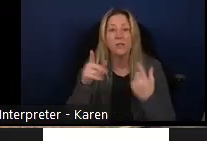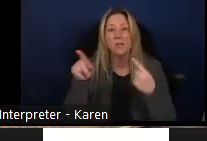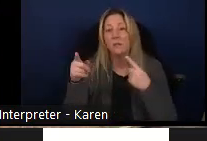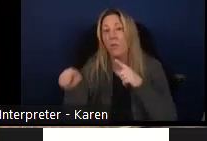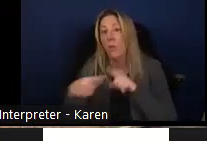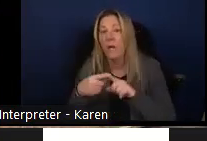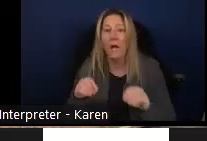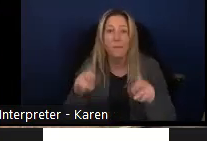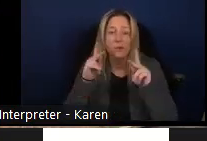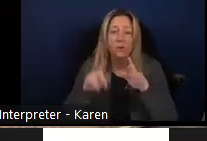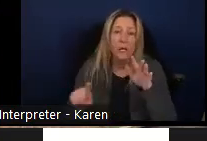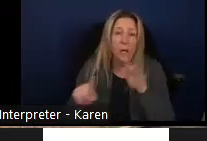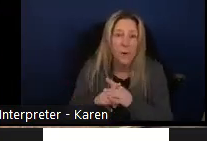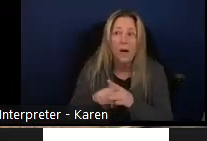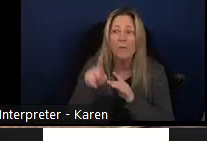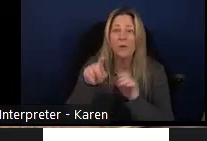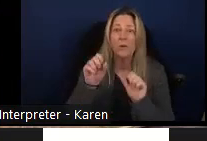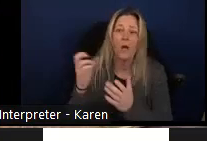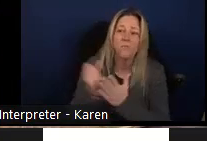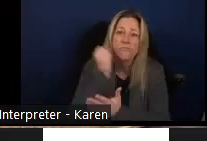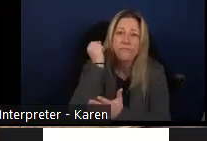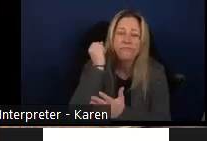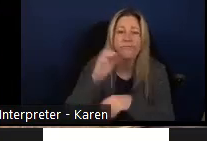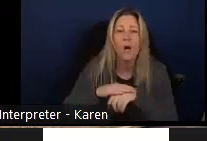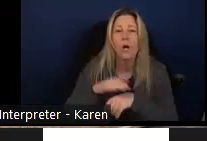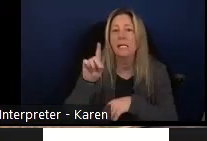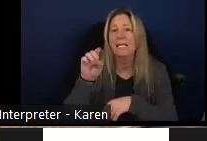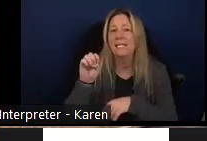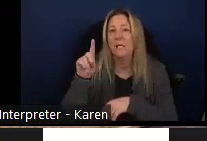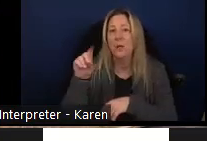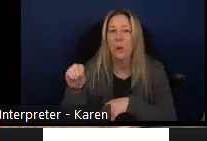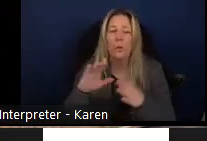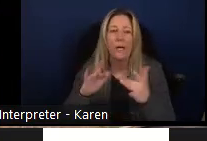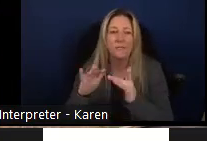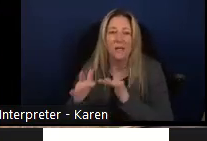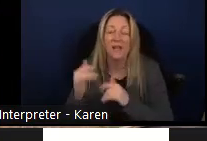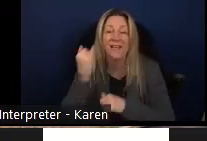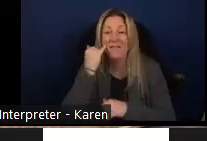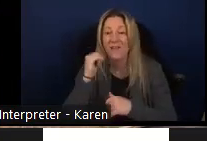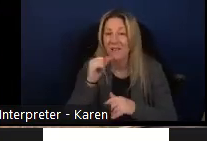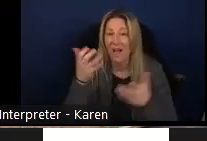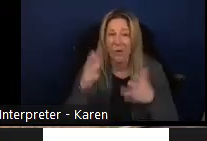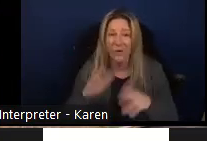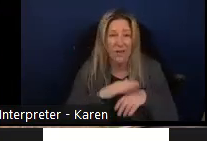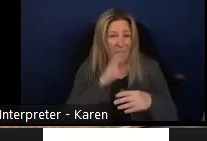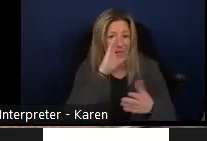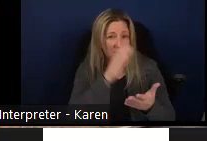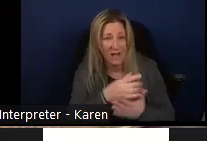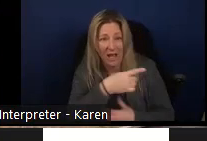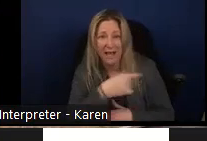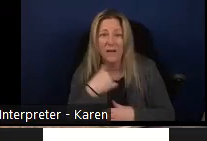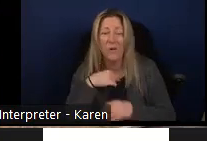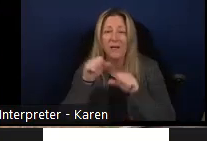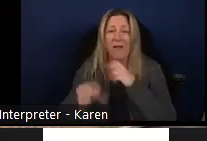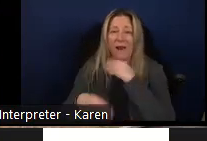available. And so I think either we can dump that in the chat, or if it's not already on this slide anywhere, but